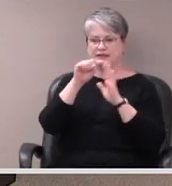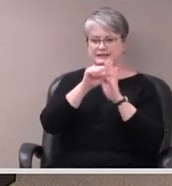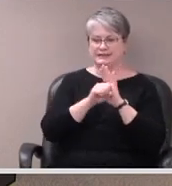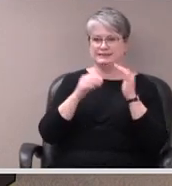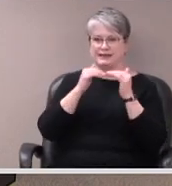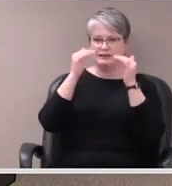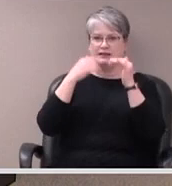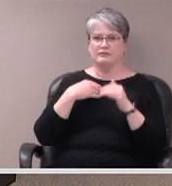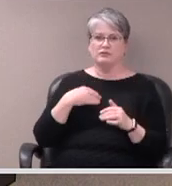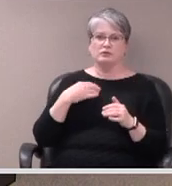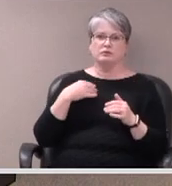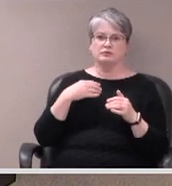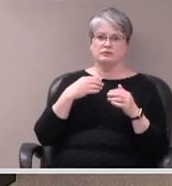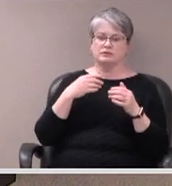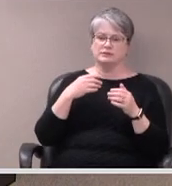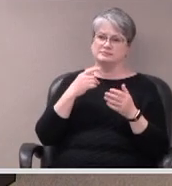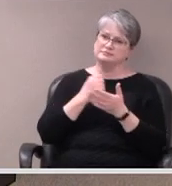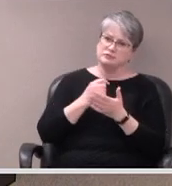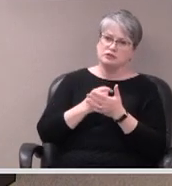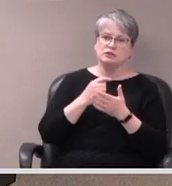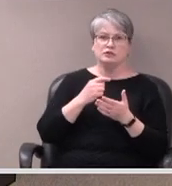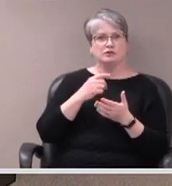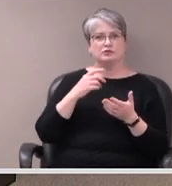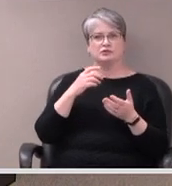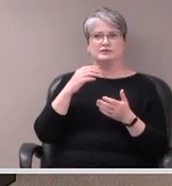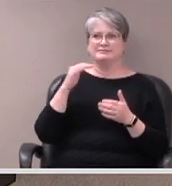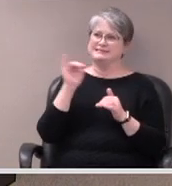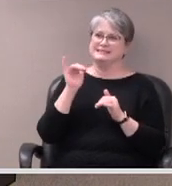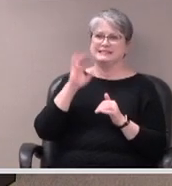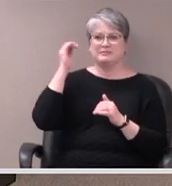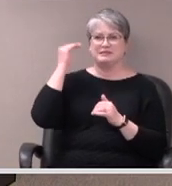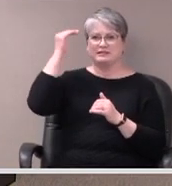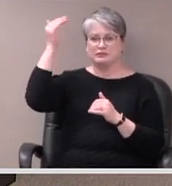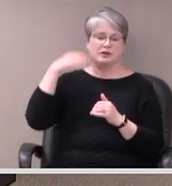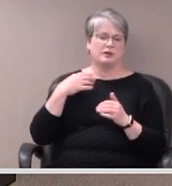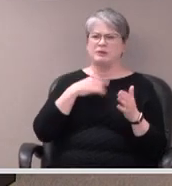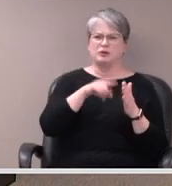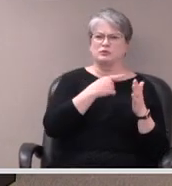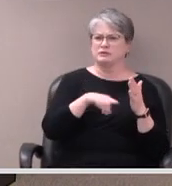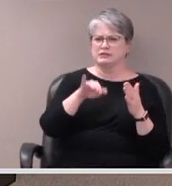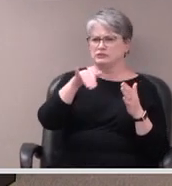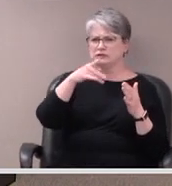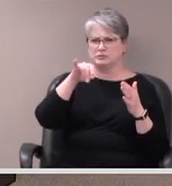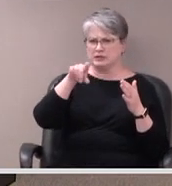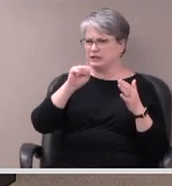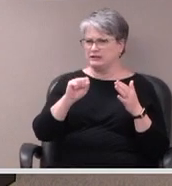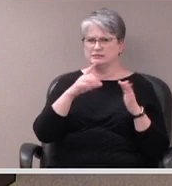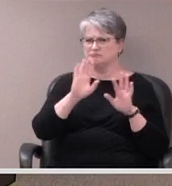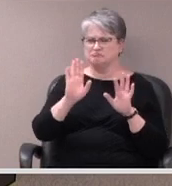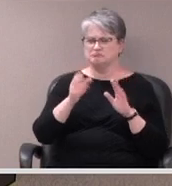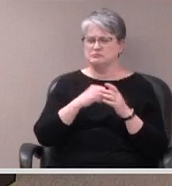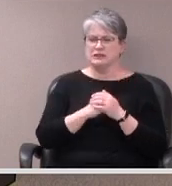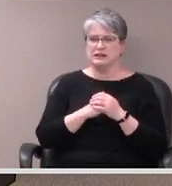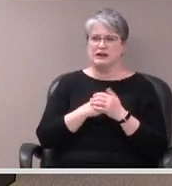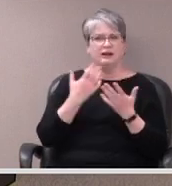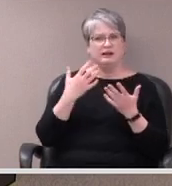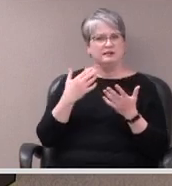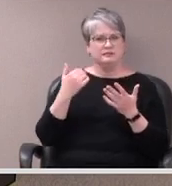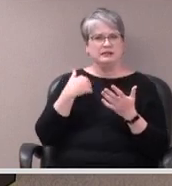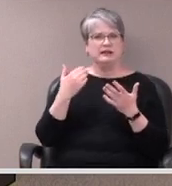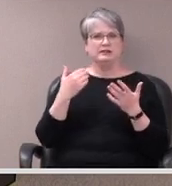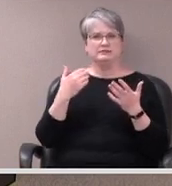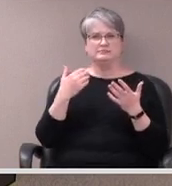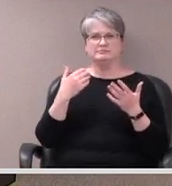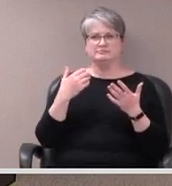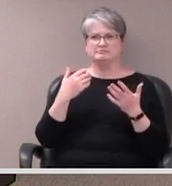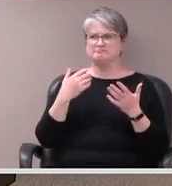state employees as regular adults. This isn't something I'm criticizing JCPS for. I just have an issue of the fact